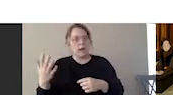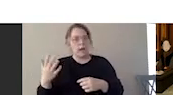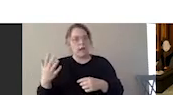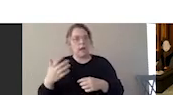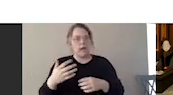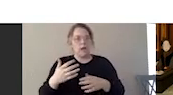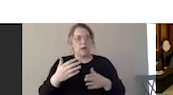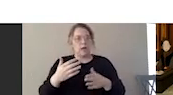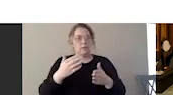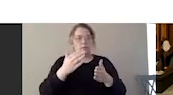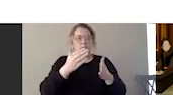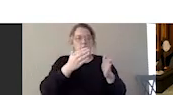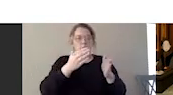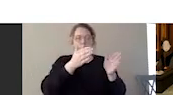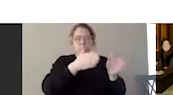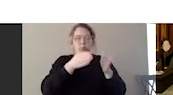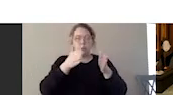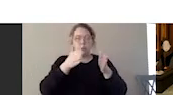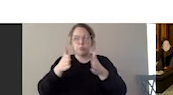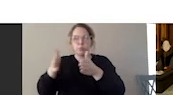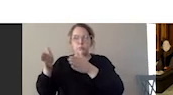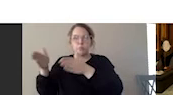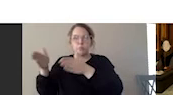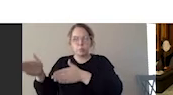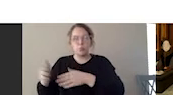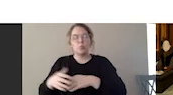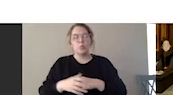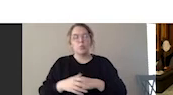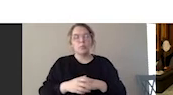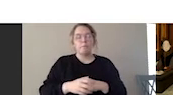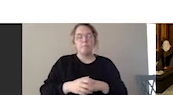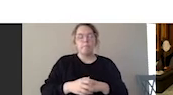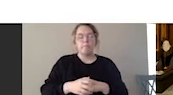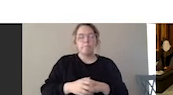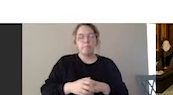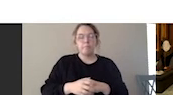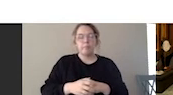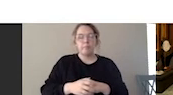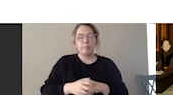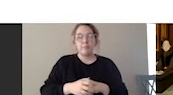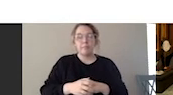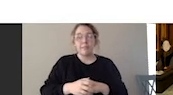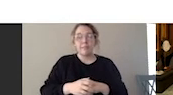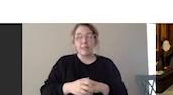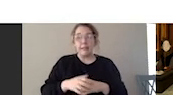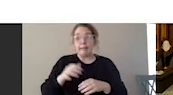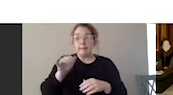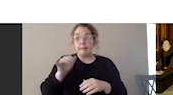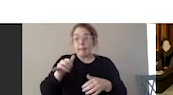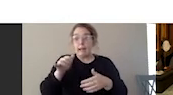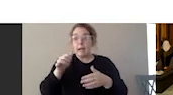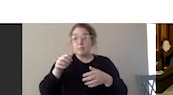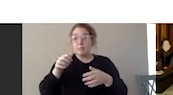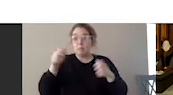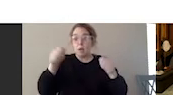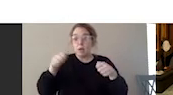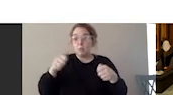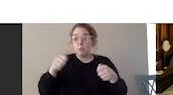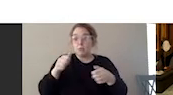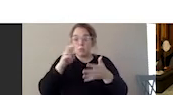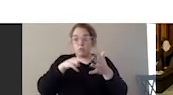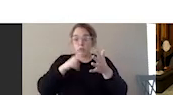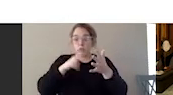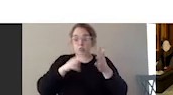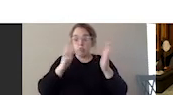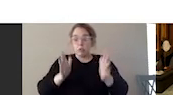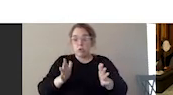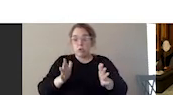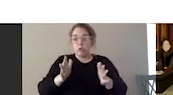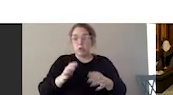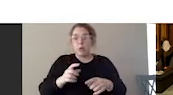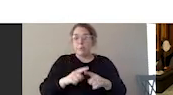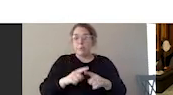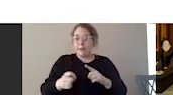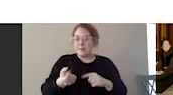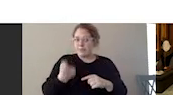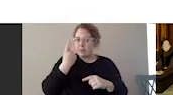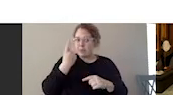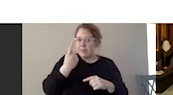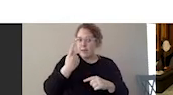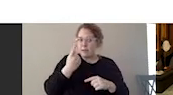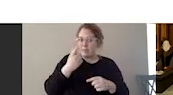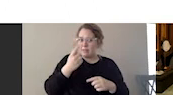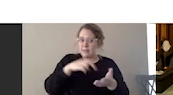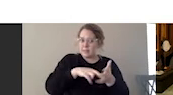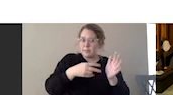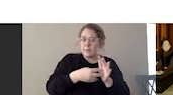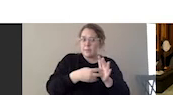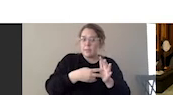the reader would engage with, but you've actually written 31 passages.